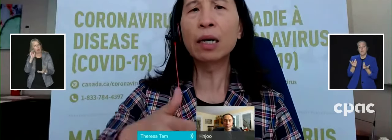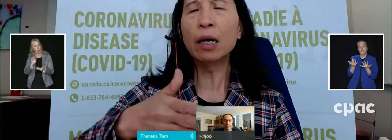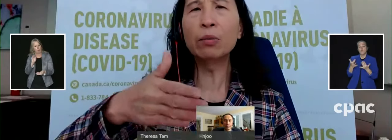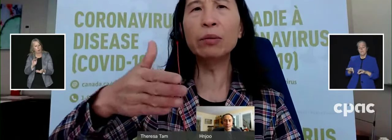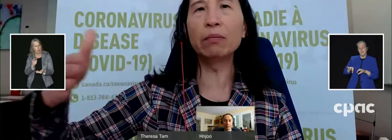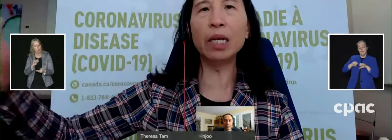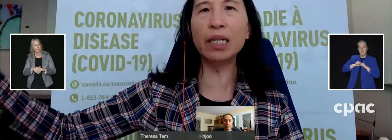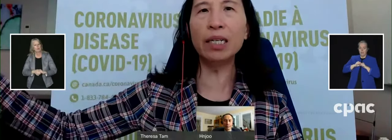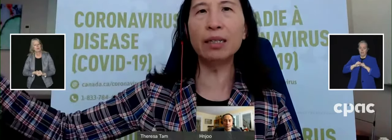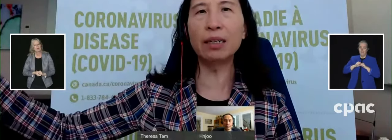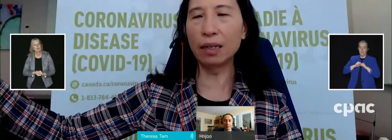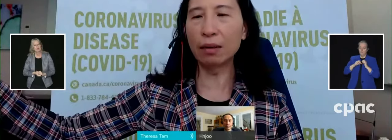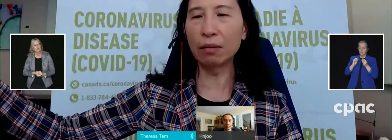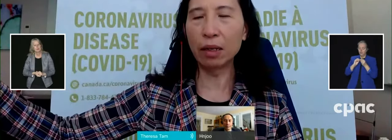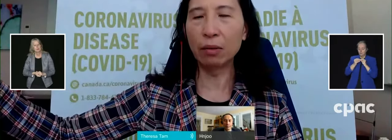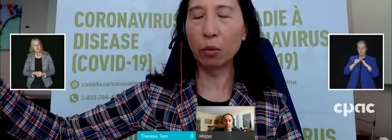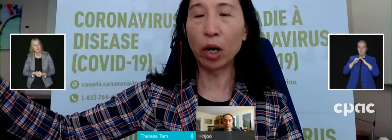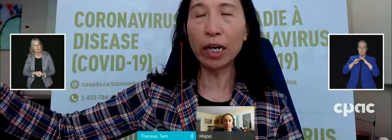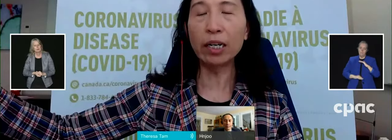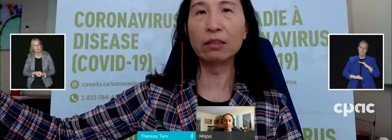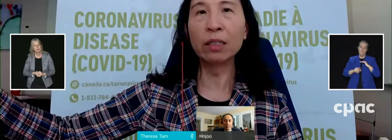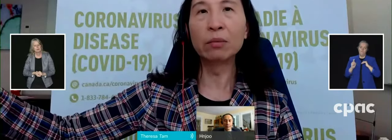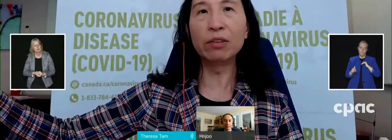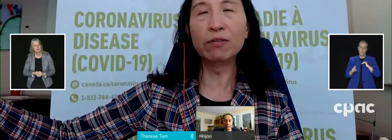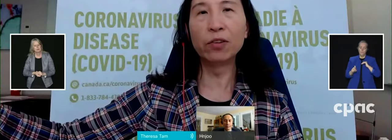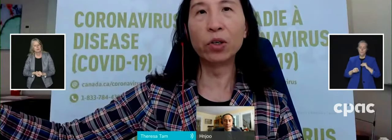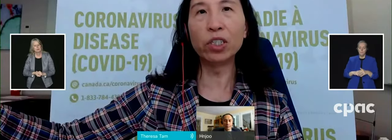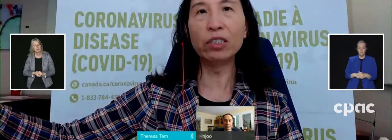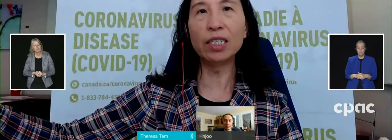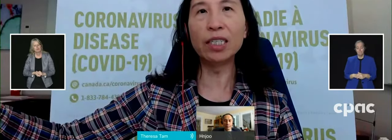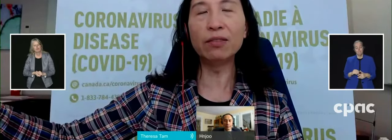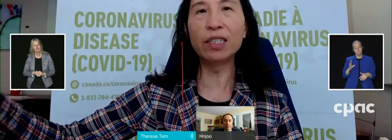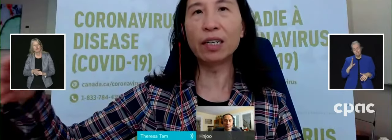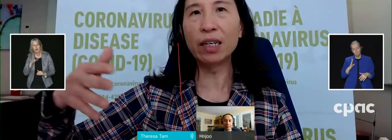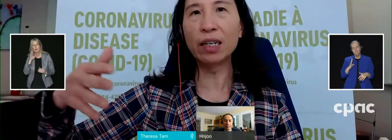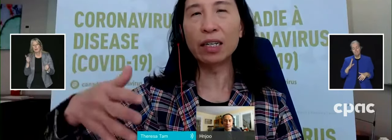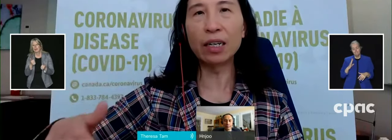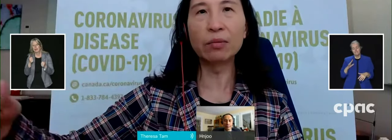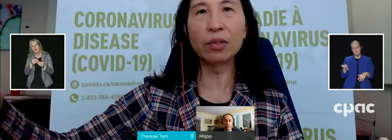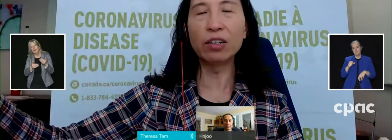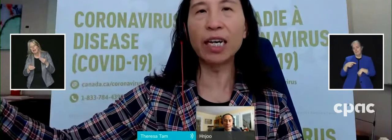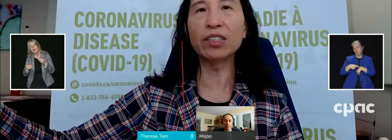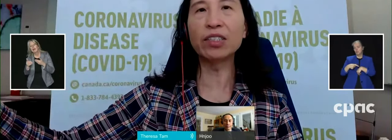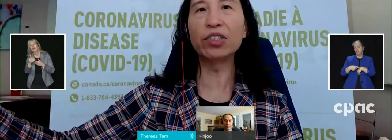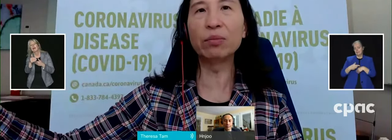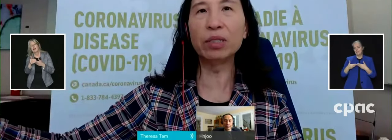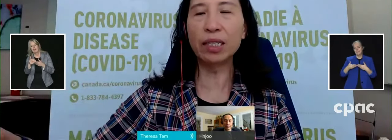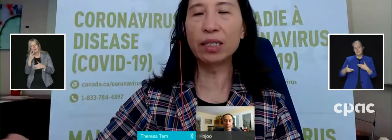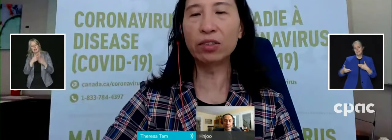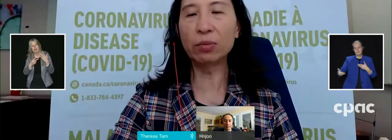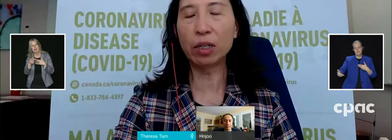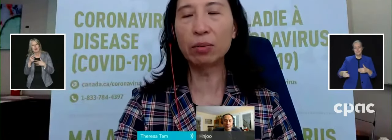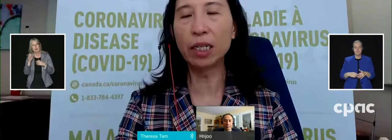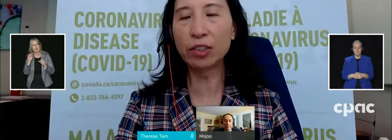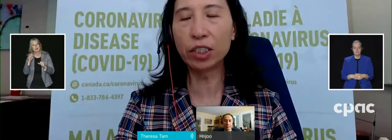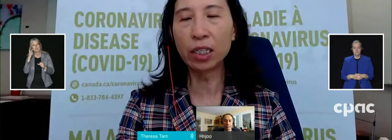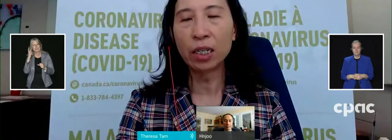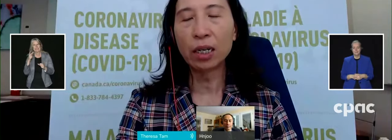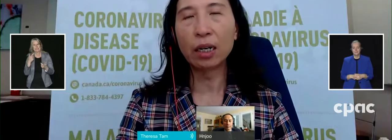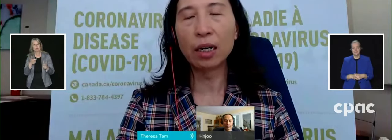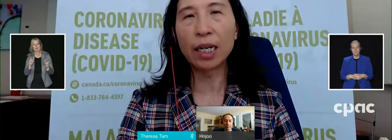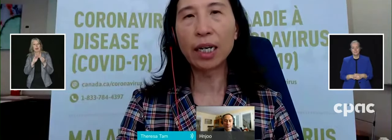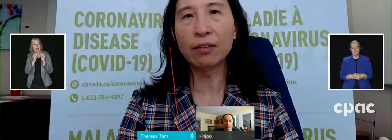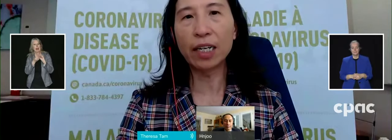And it'll be a while before you can even get to a certain percentage of the